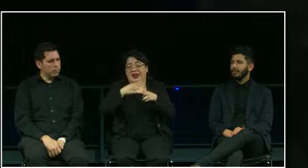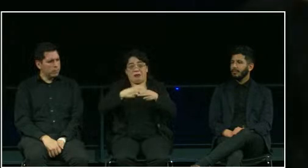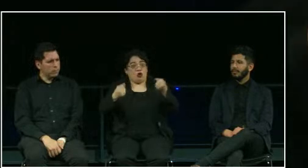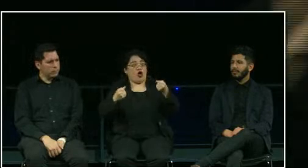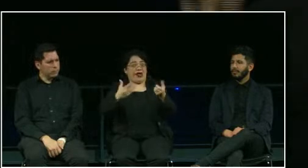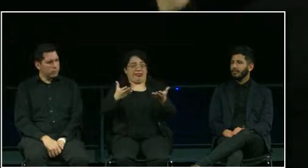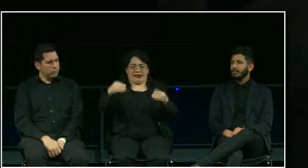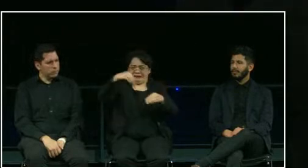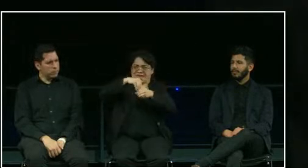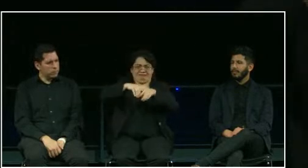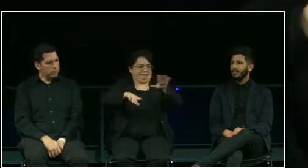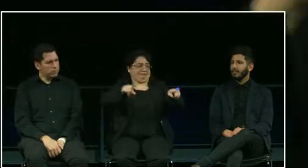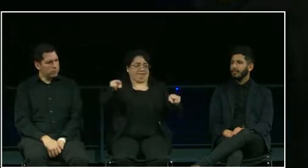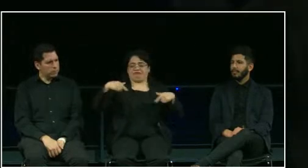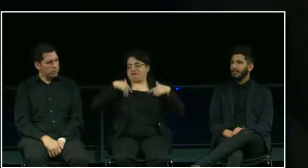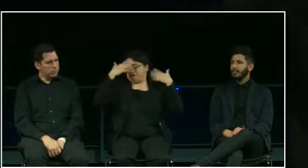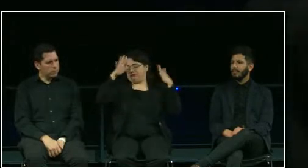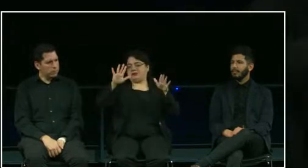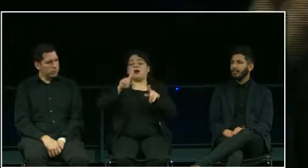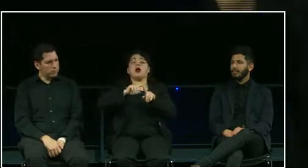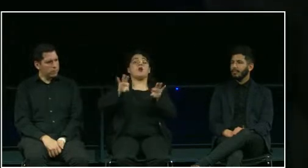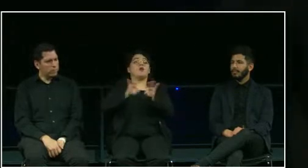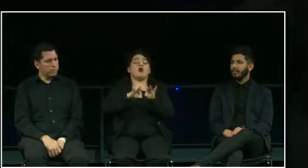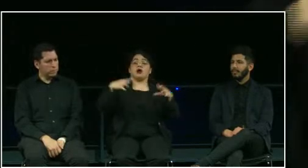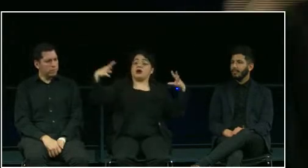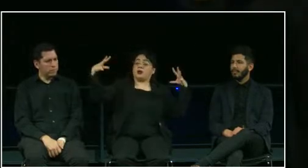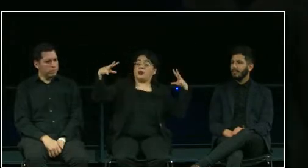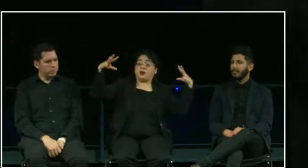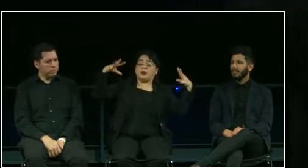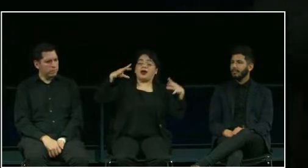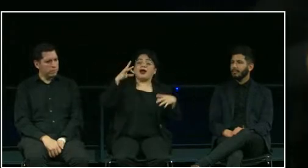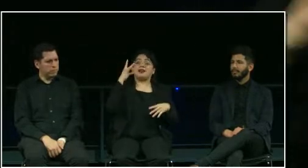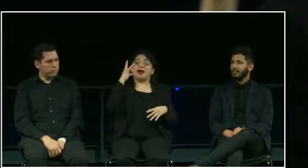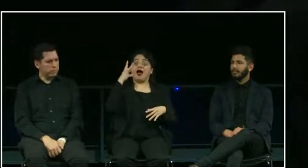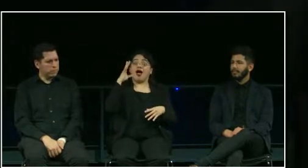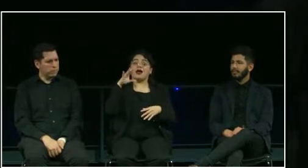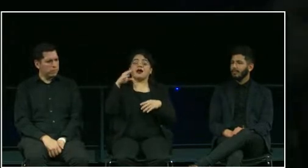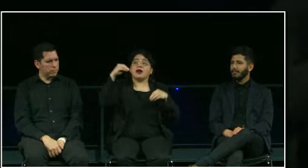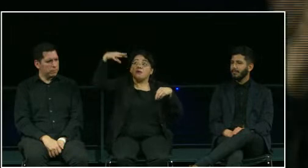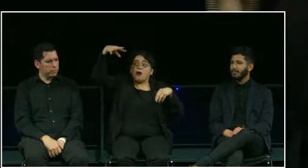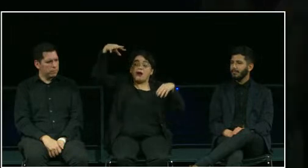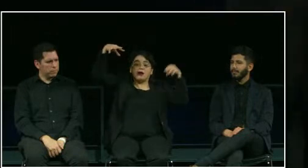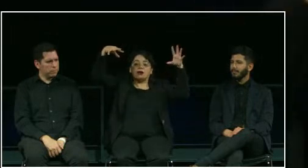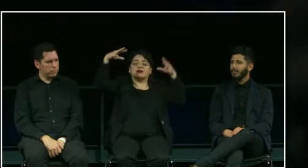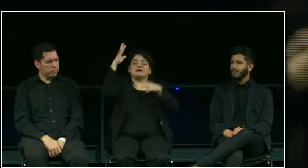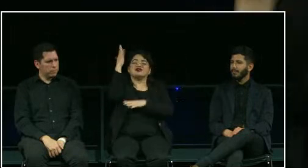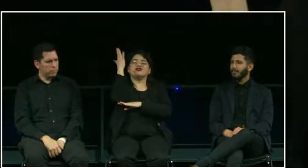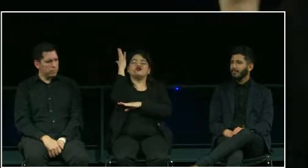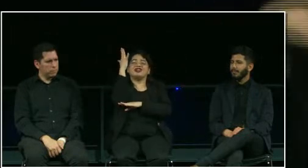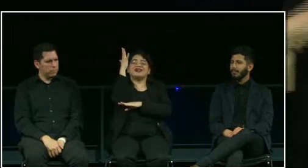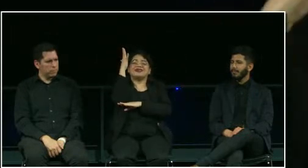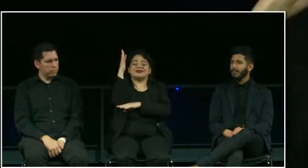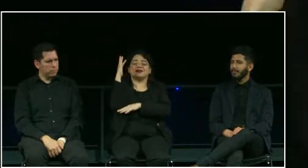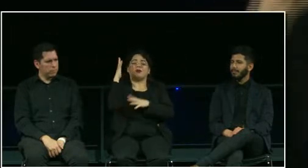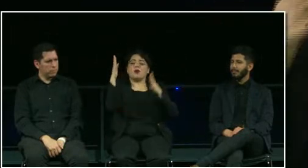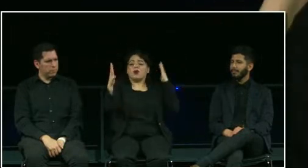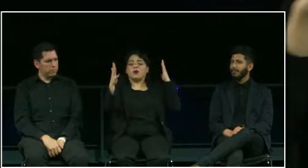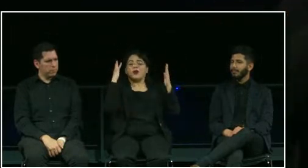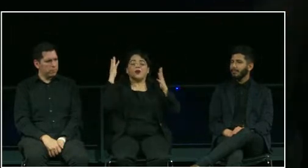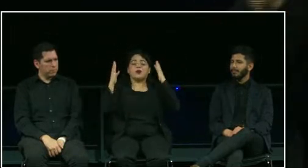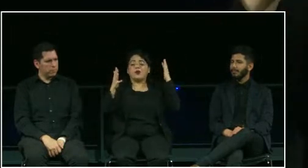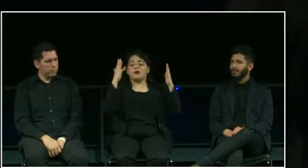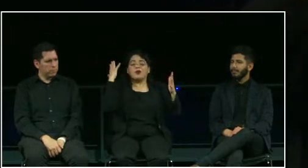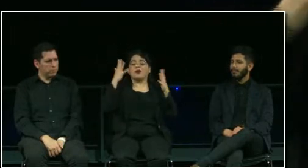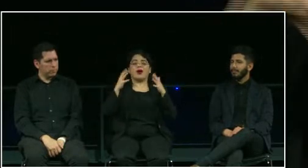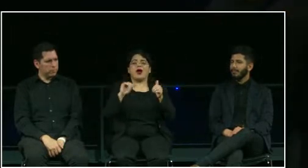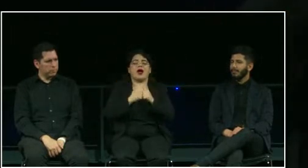where the light, where natural light is just car bys, and natural light and palm trees and everything are passing him by, and how did we recreate